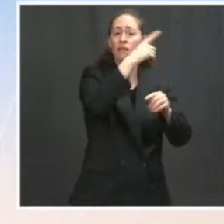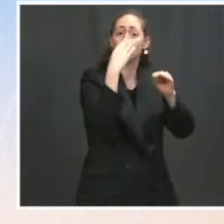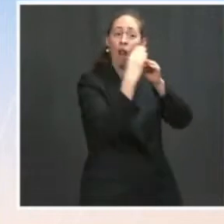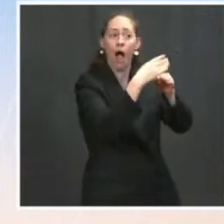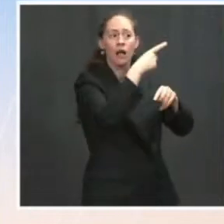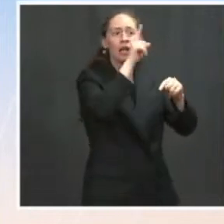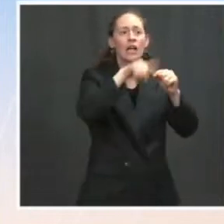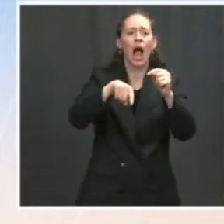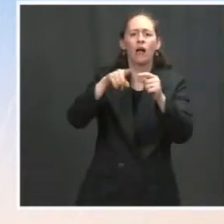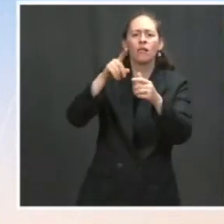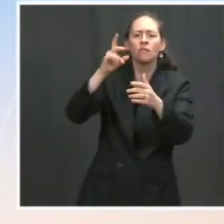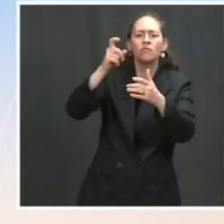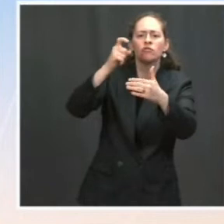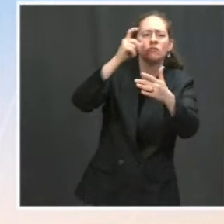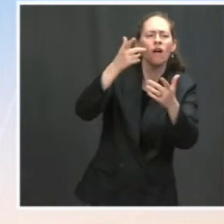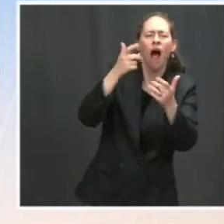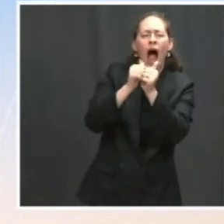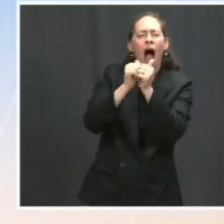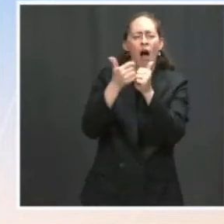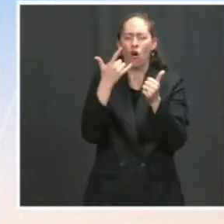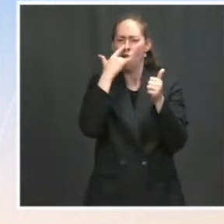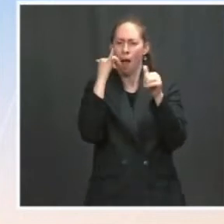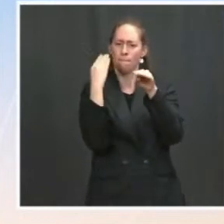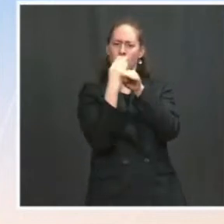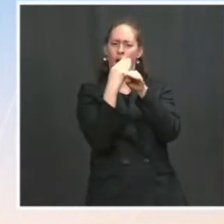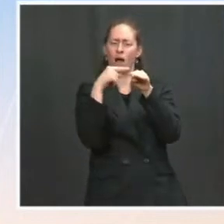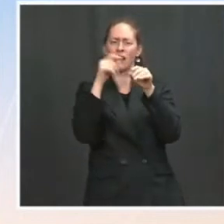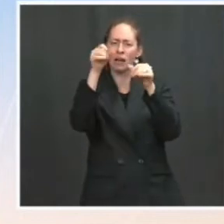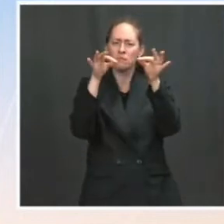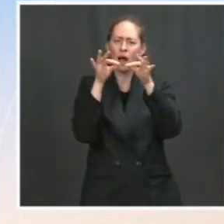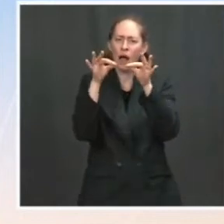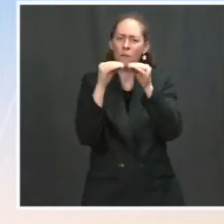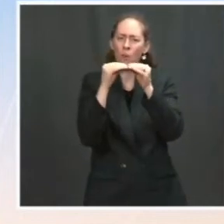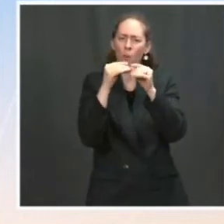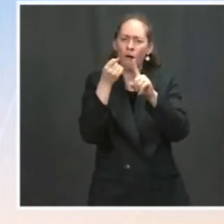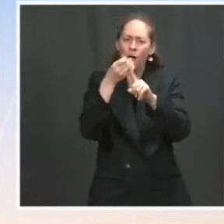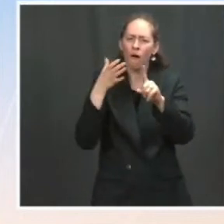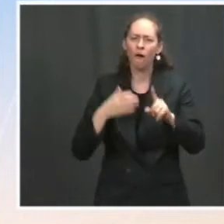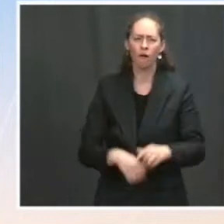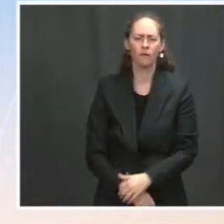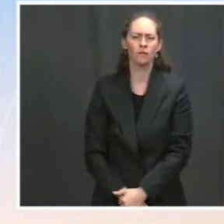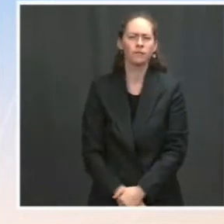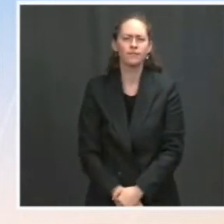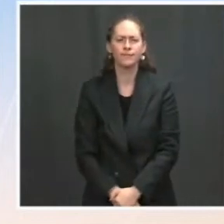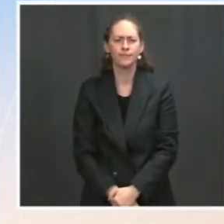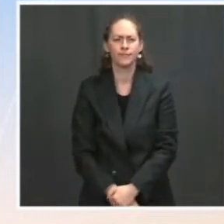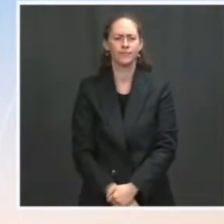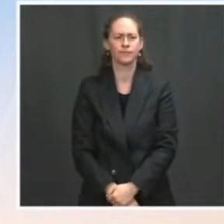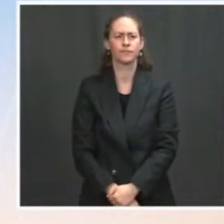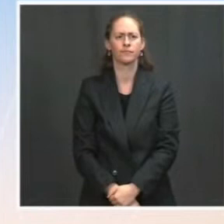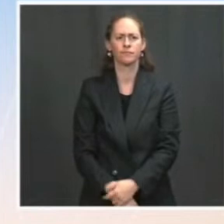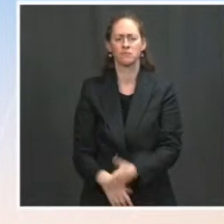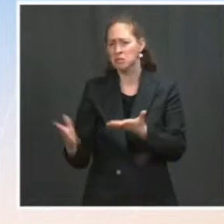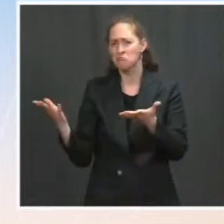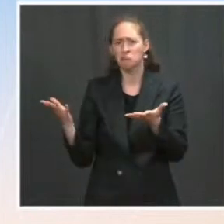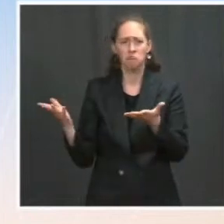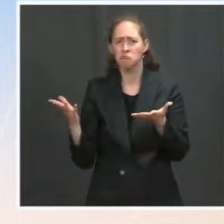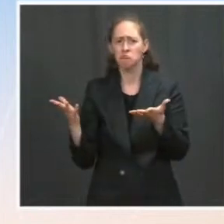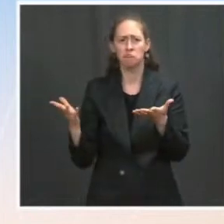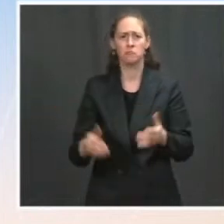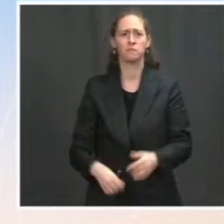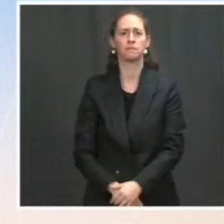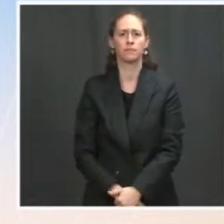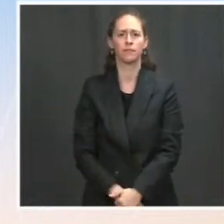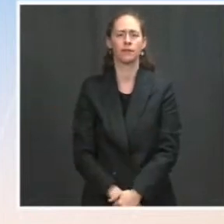to get access to the main operational side? Thank you, David. So I'll begin and then, of course, turn it over to Liz if she'd like to add anything. So first, thank